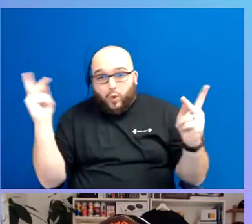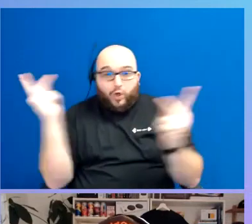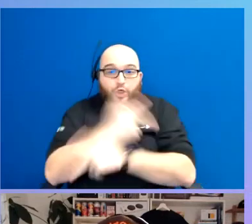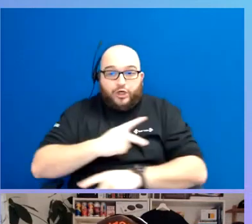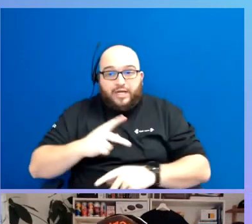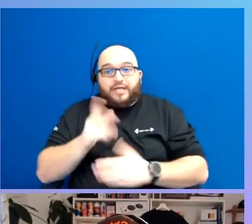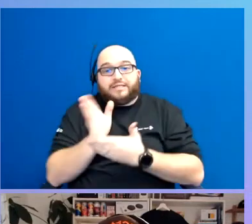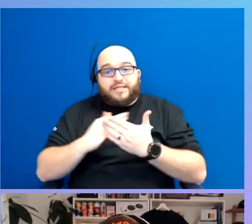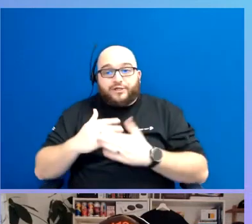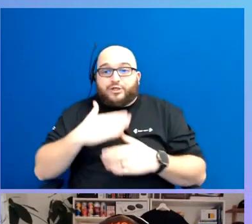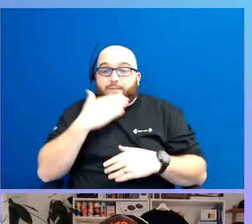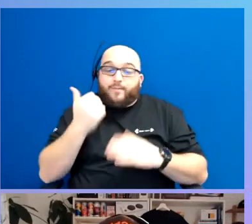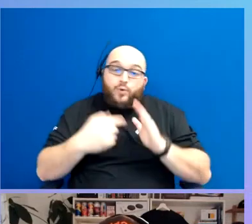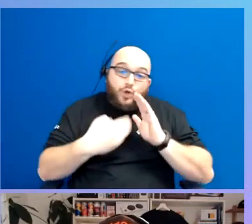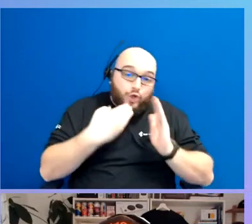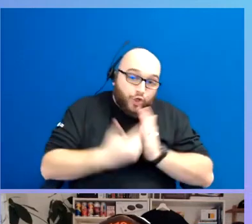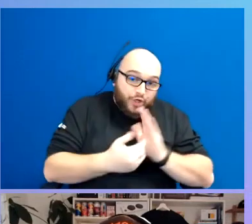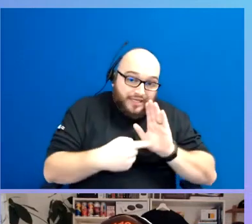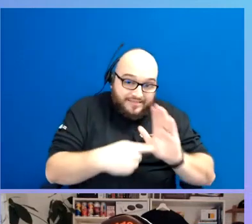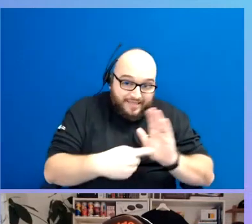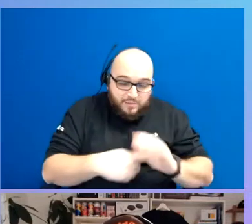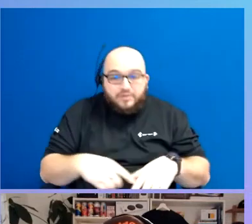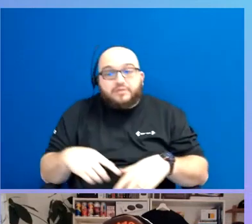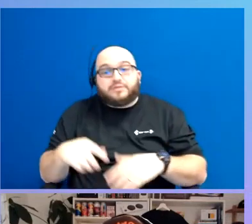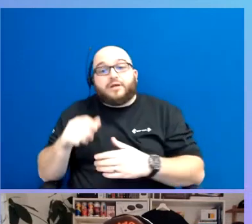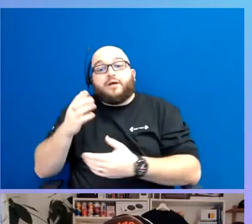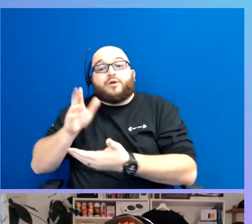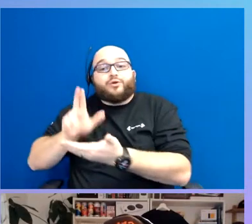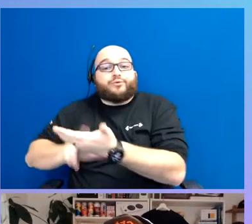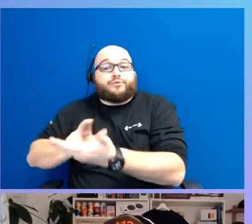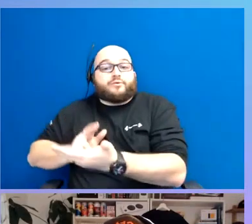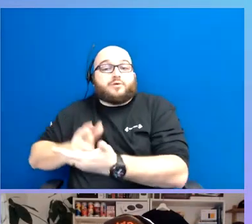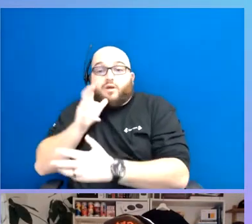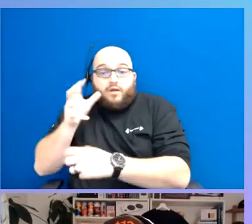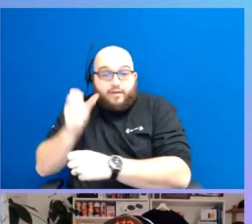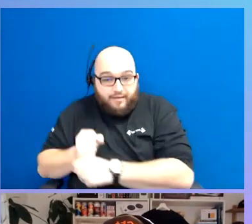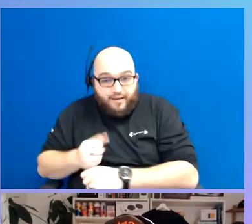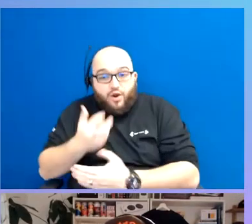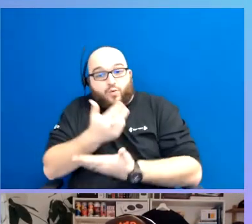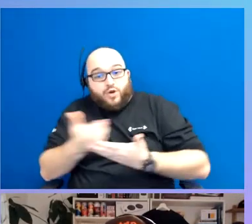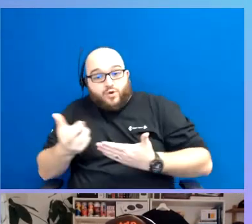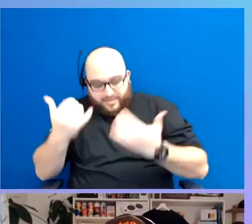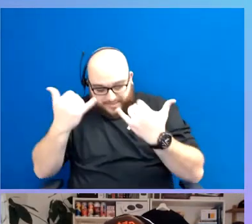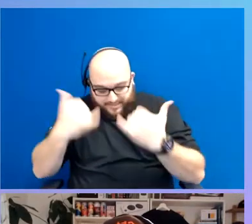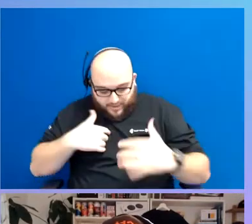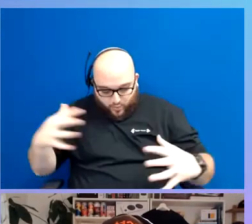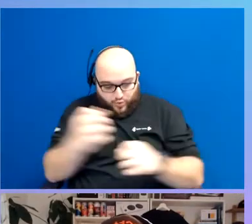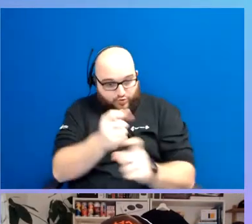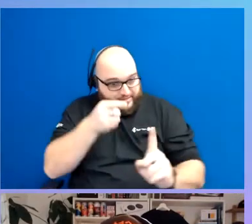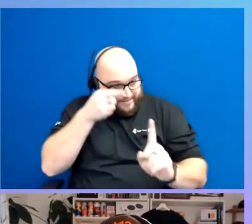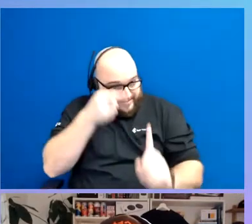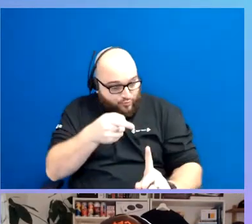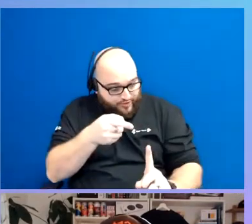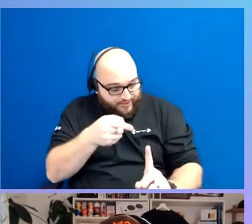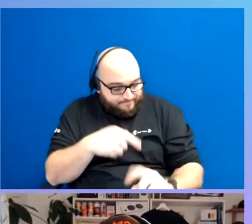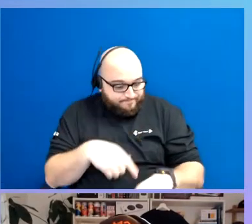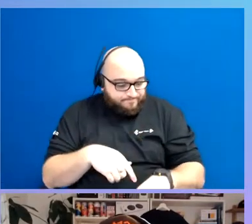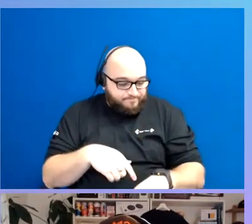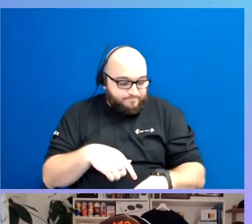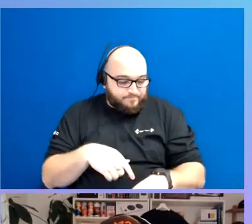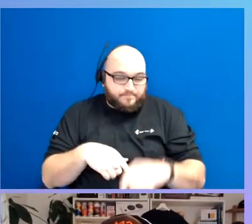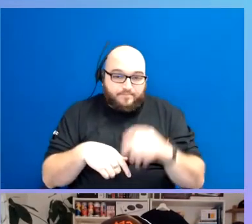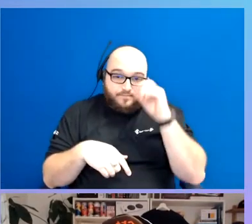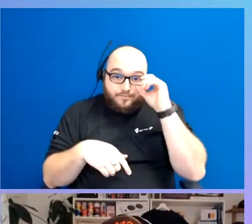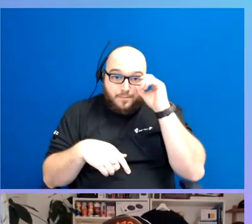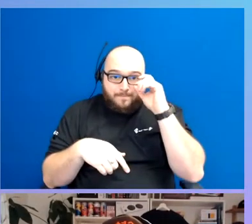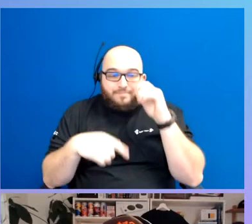examples, unsubscribes, shown some resources, and now we're at the summary. And I